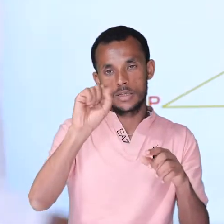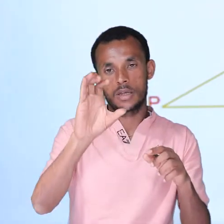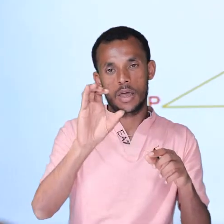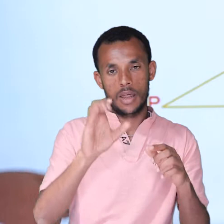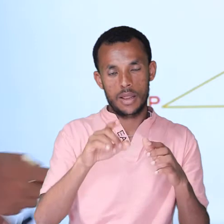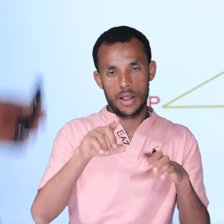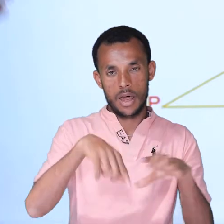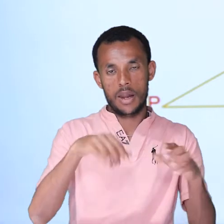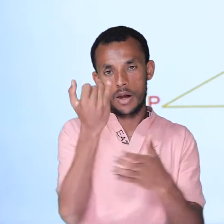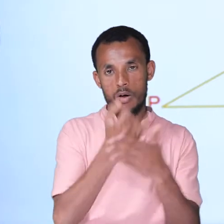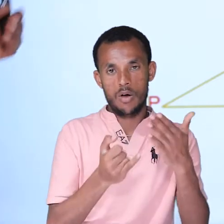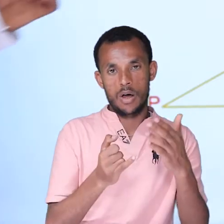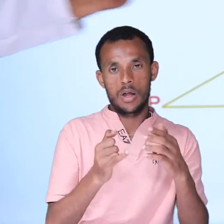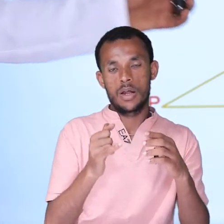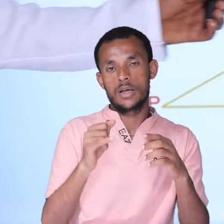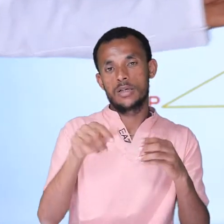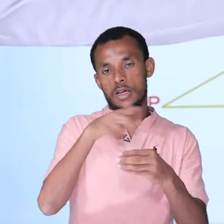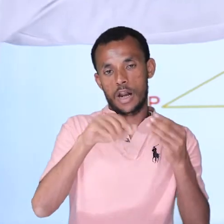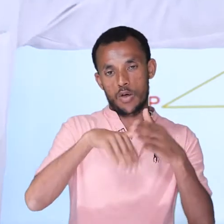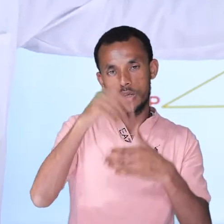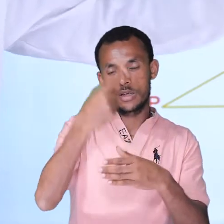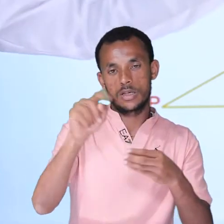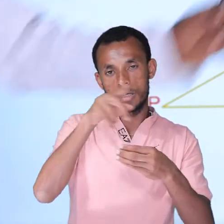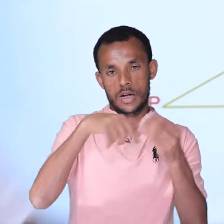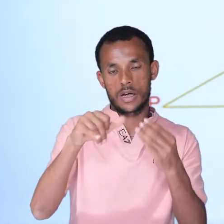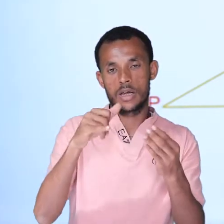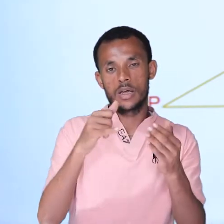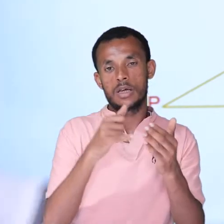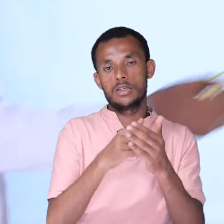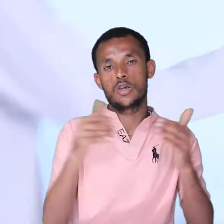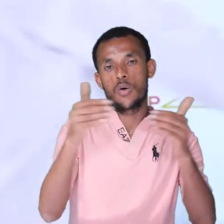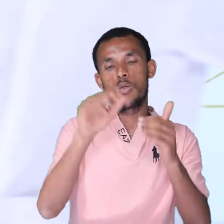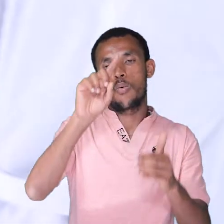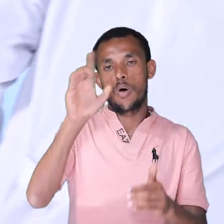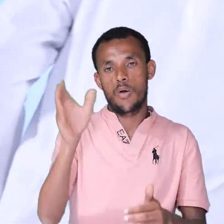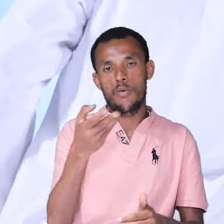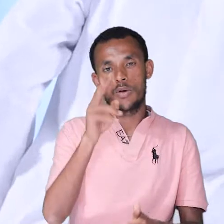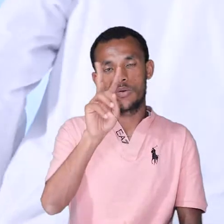to a circle from outside the circle is equal to one half